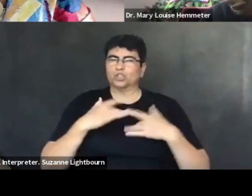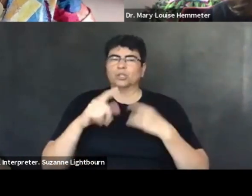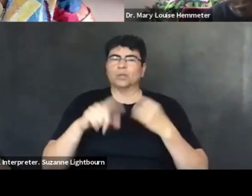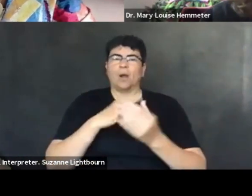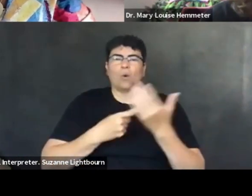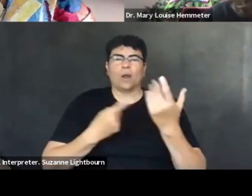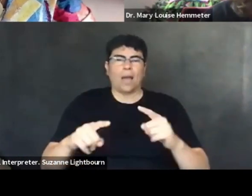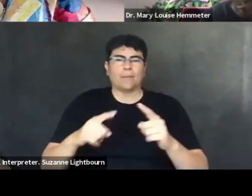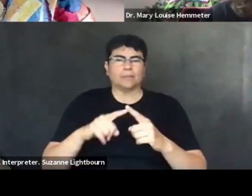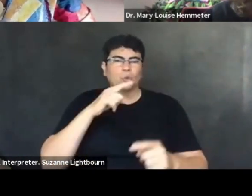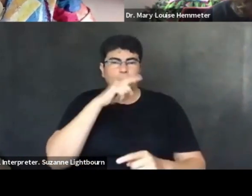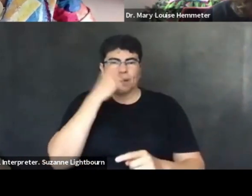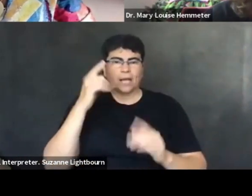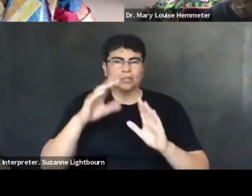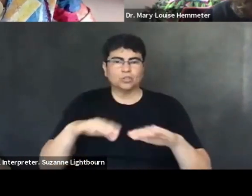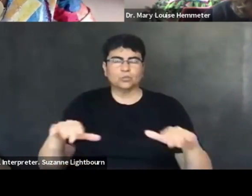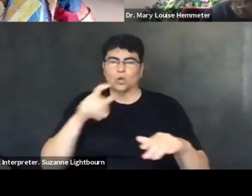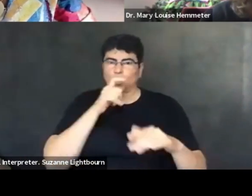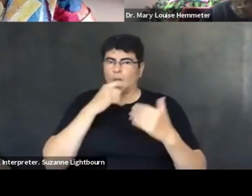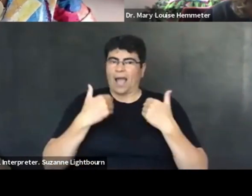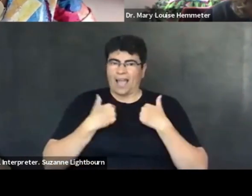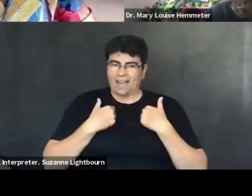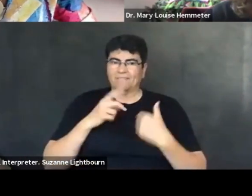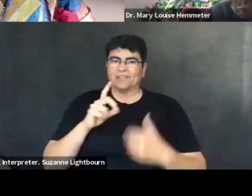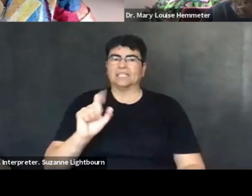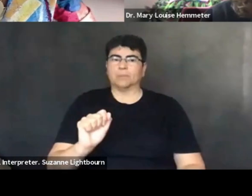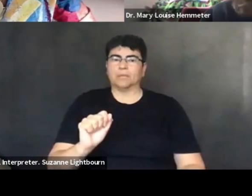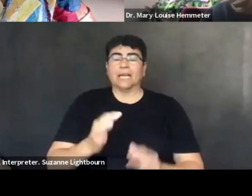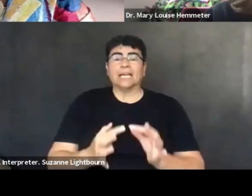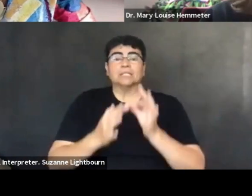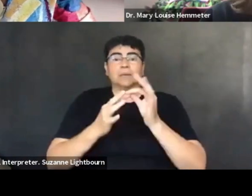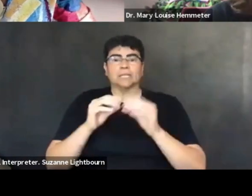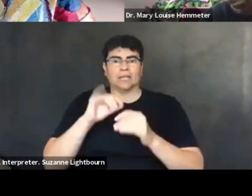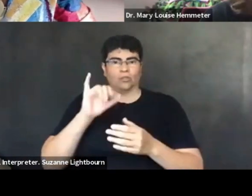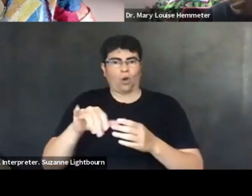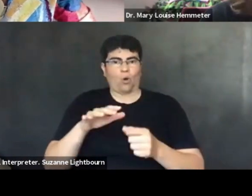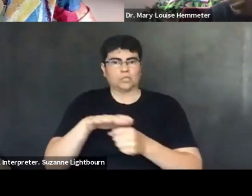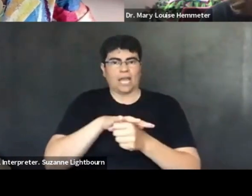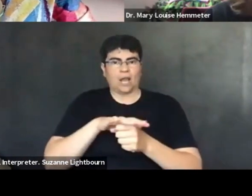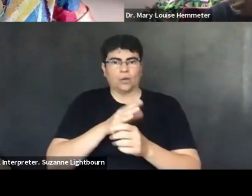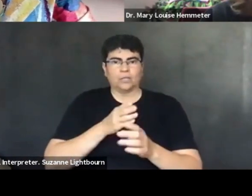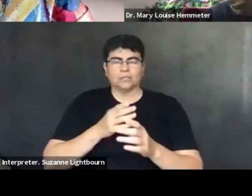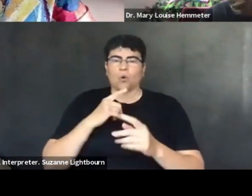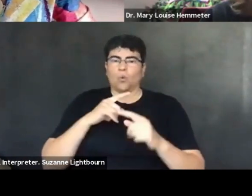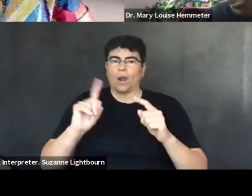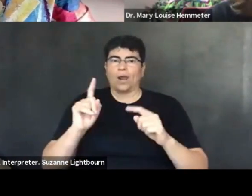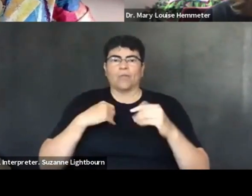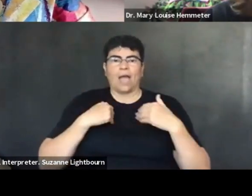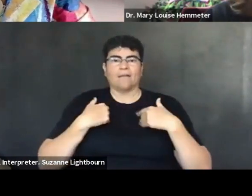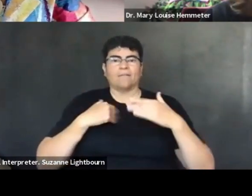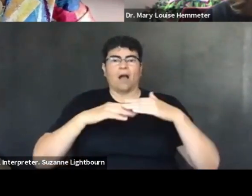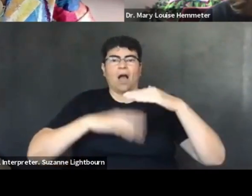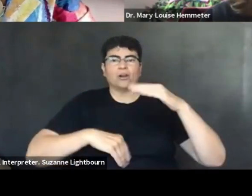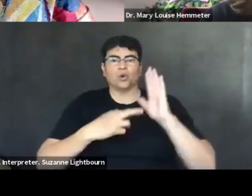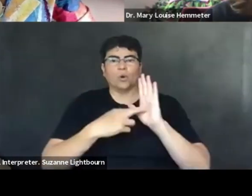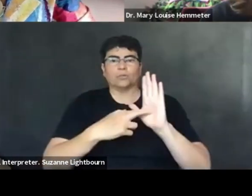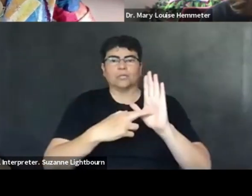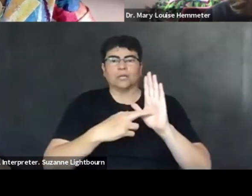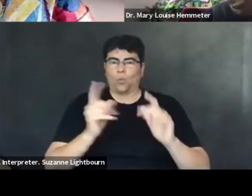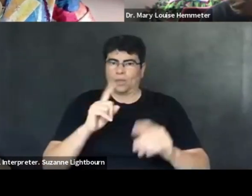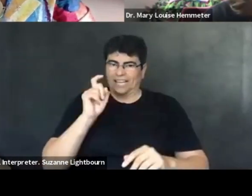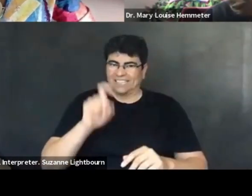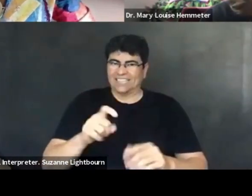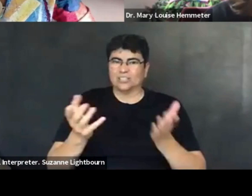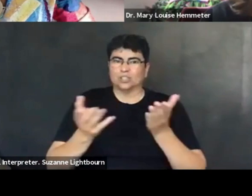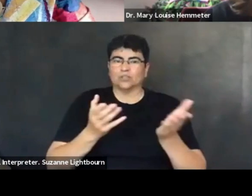to Black children who have disabilities, especially in those areas where they're underrepresented, where they need the services. But